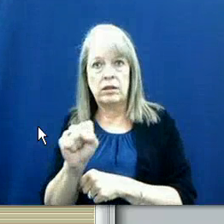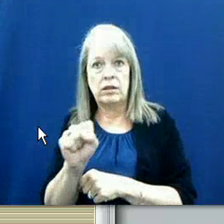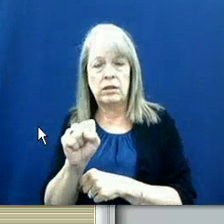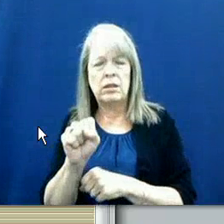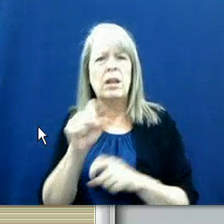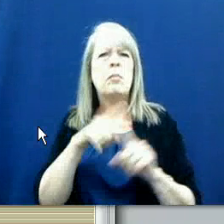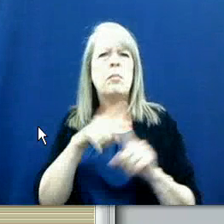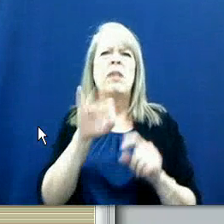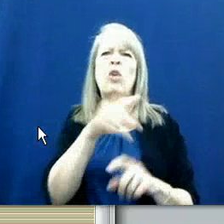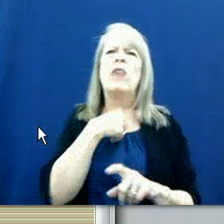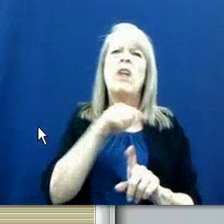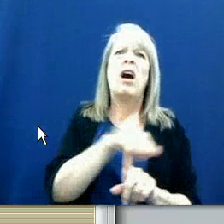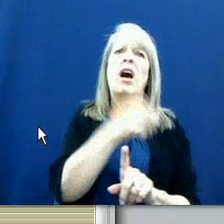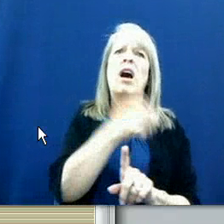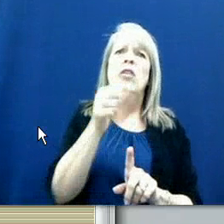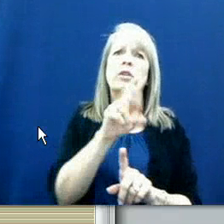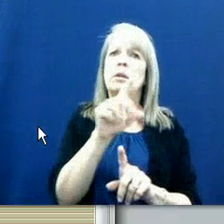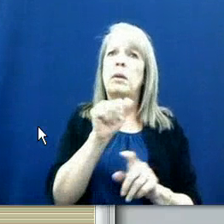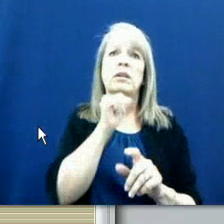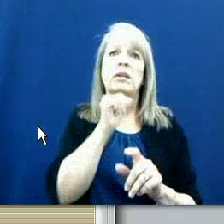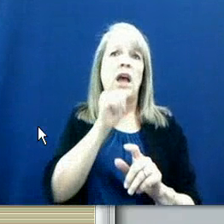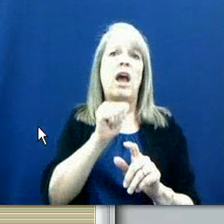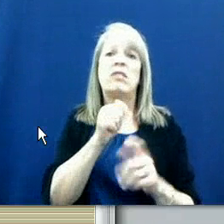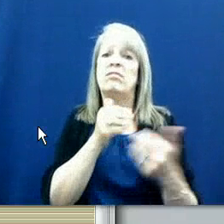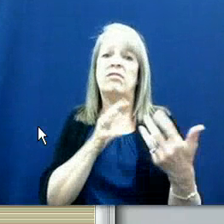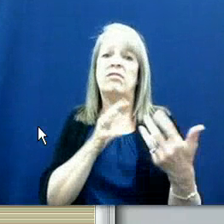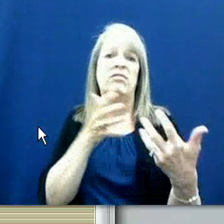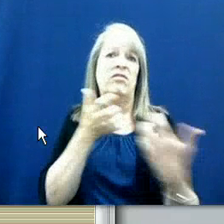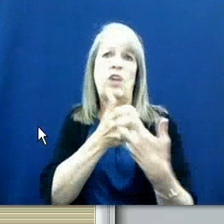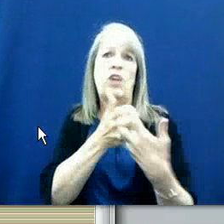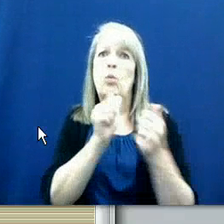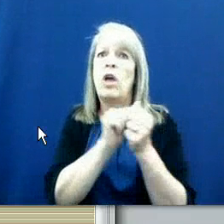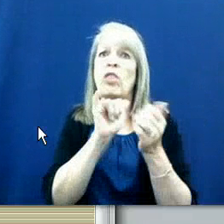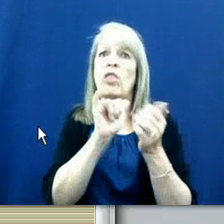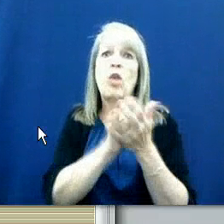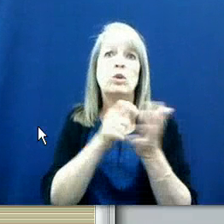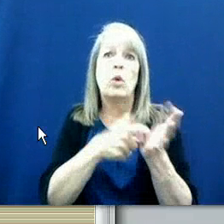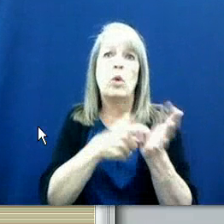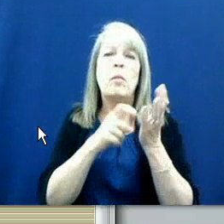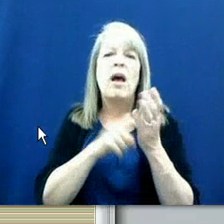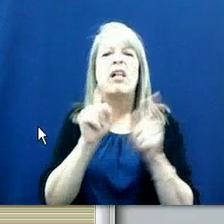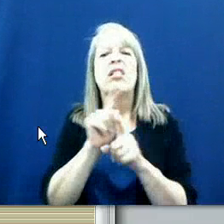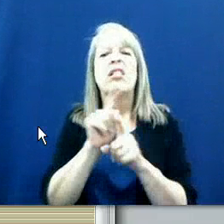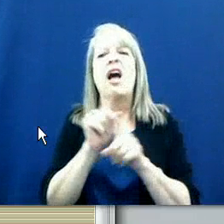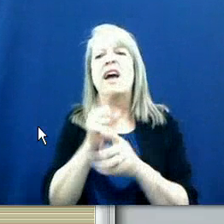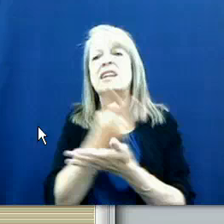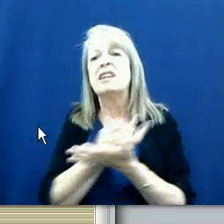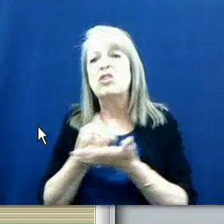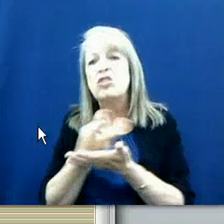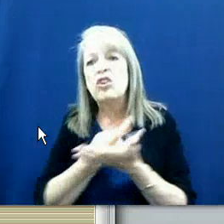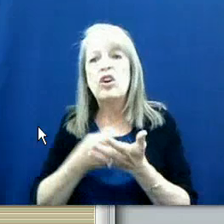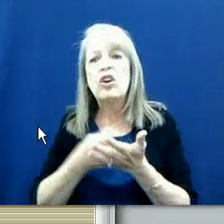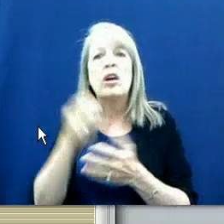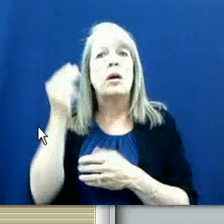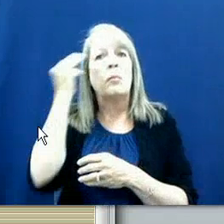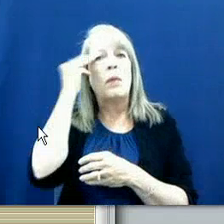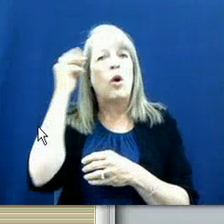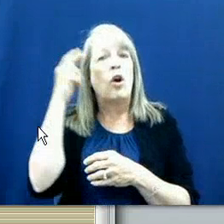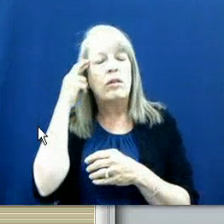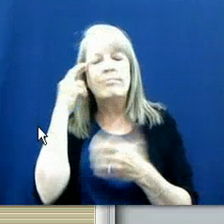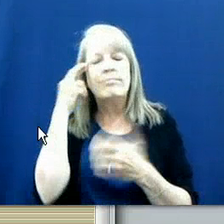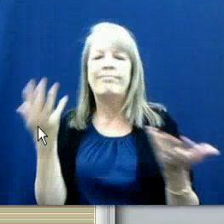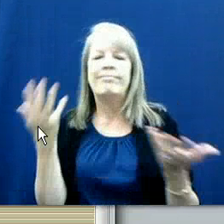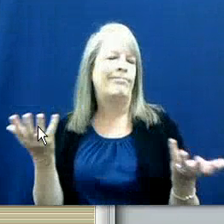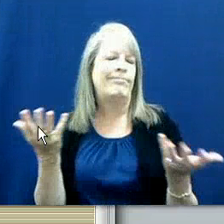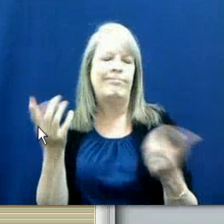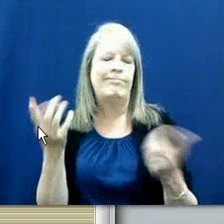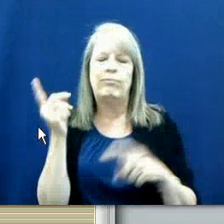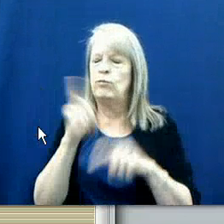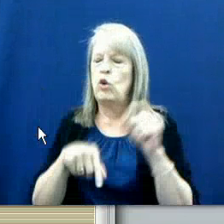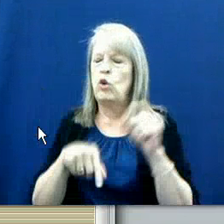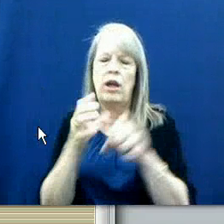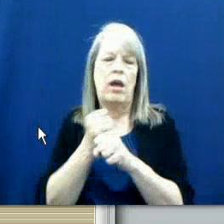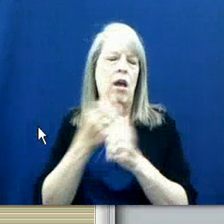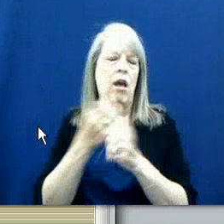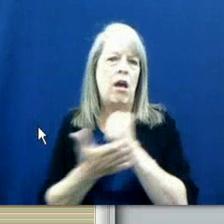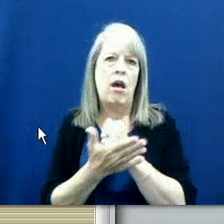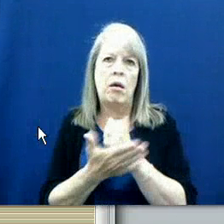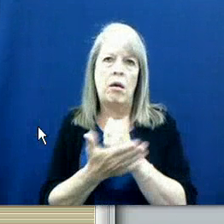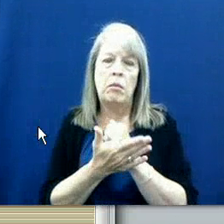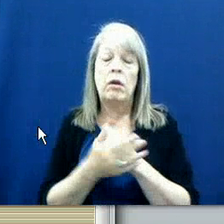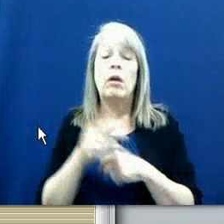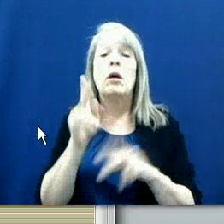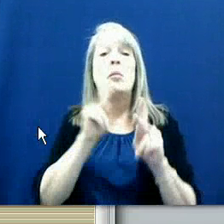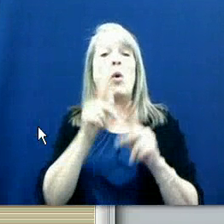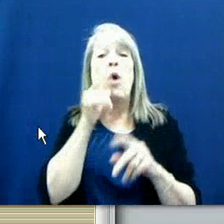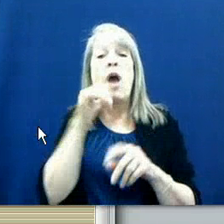that didn't meet the requirements, such as seizures or mental retardation, you weren't eligible for any help. People with